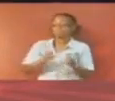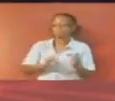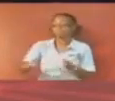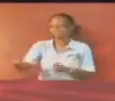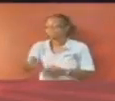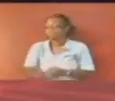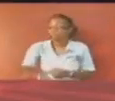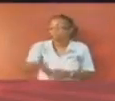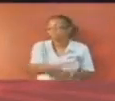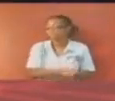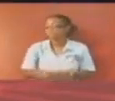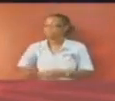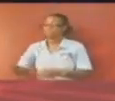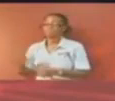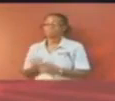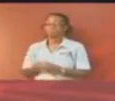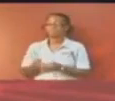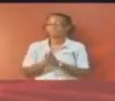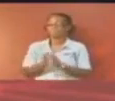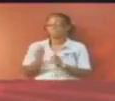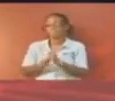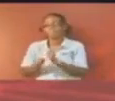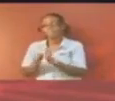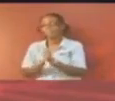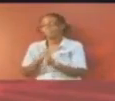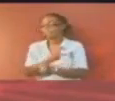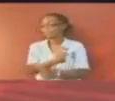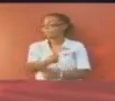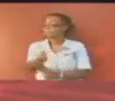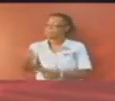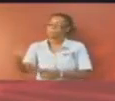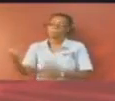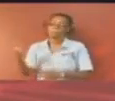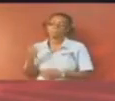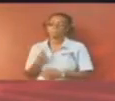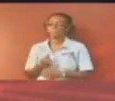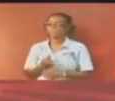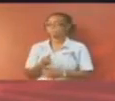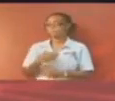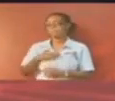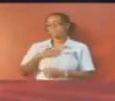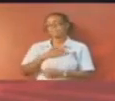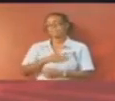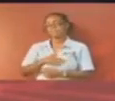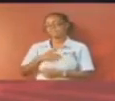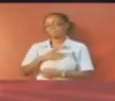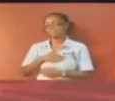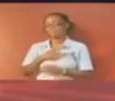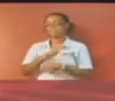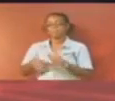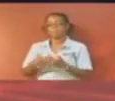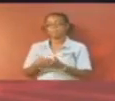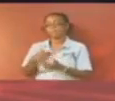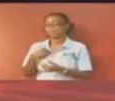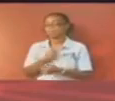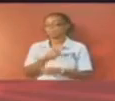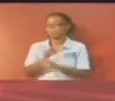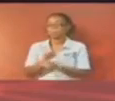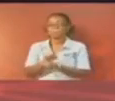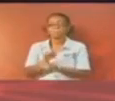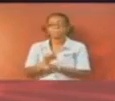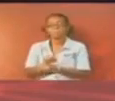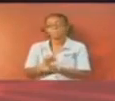on behalf of the Ministry of Health, on behalf of every frontline staff that worked all day yesterday and have